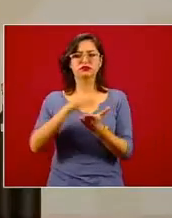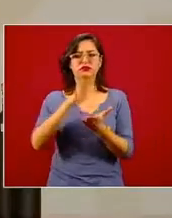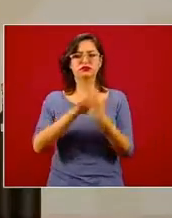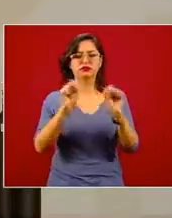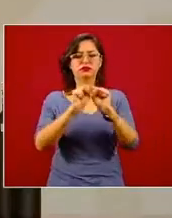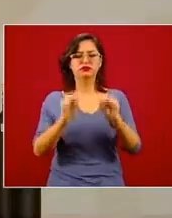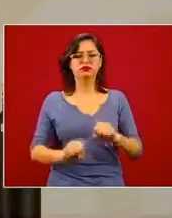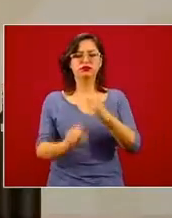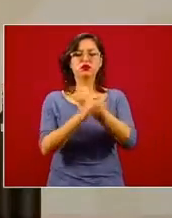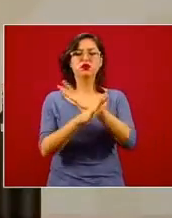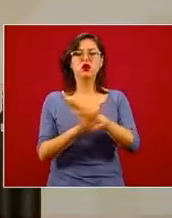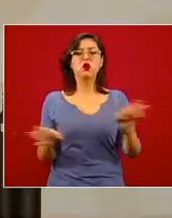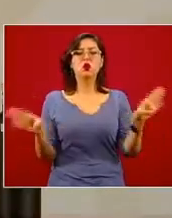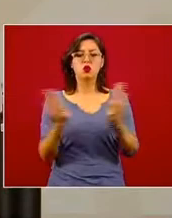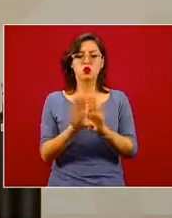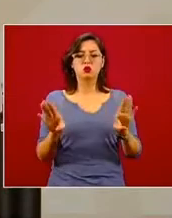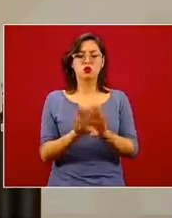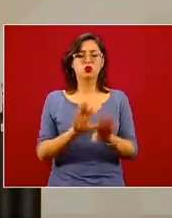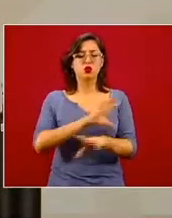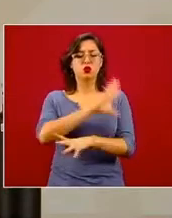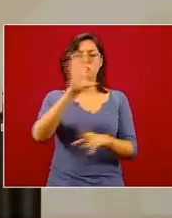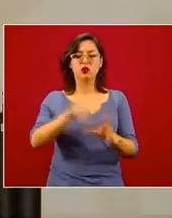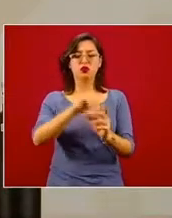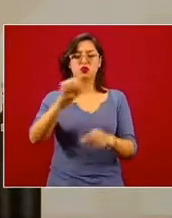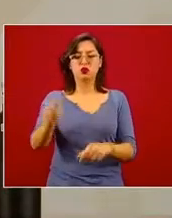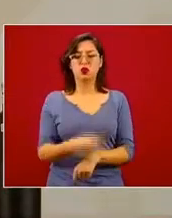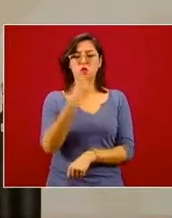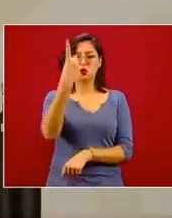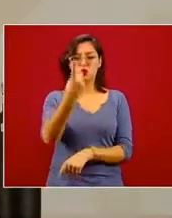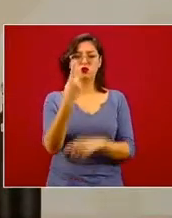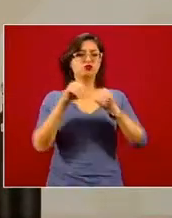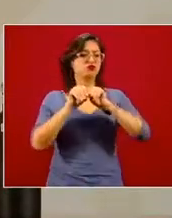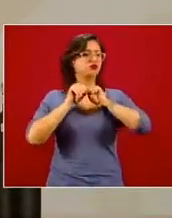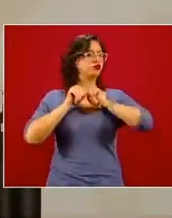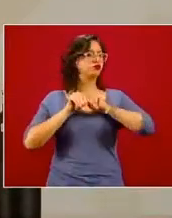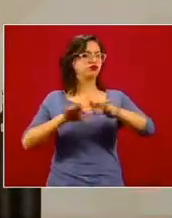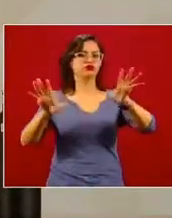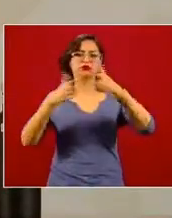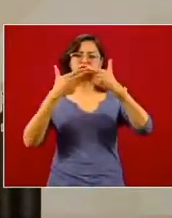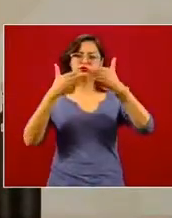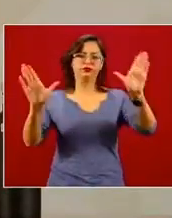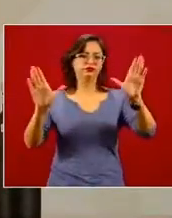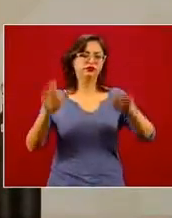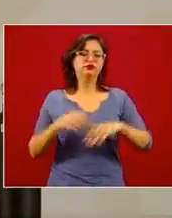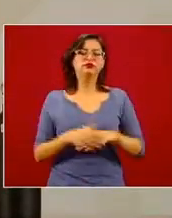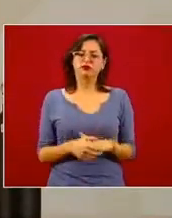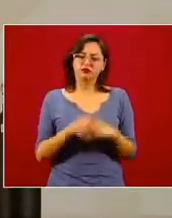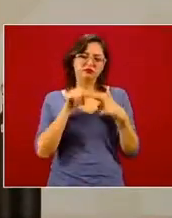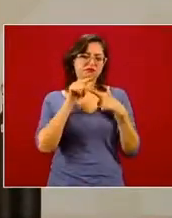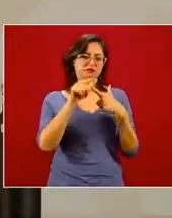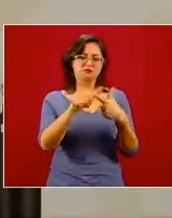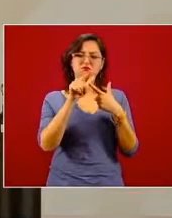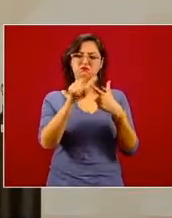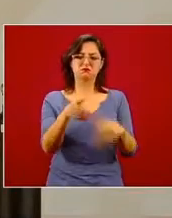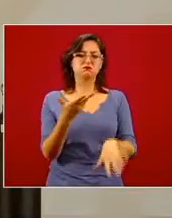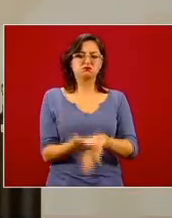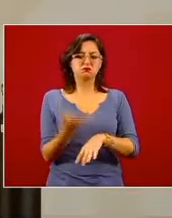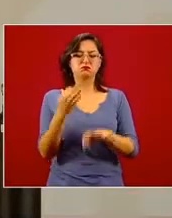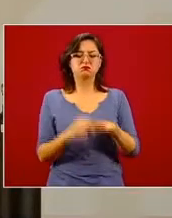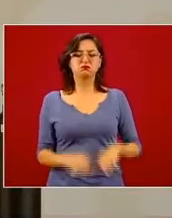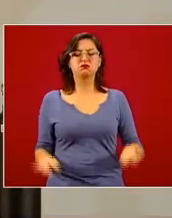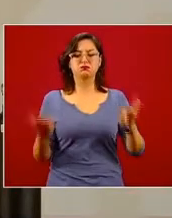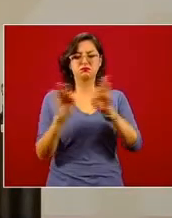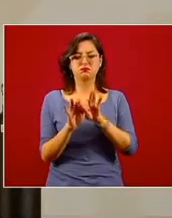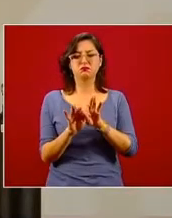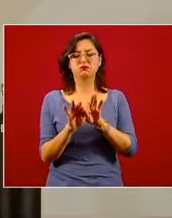información, si es and siempre de una how sola base different central y institutions cómo se pone a integrate into disposición del these público y lo seguiremos information haciendo. systems, how Desde luego there muy is a importante que el centralized público